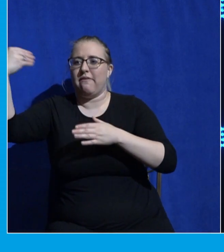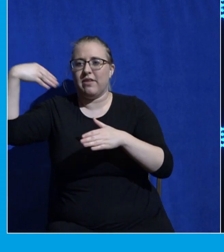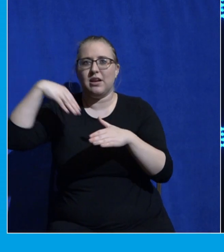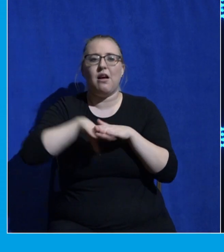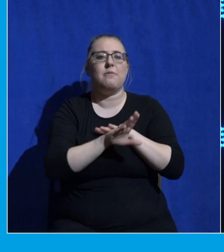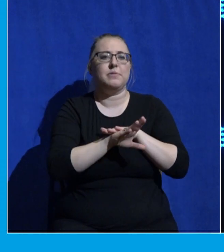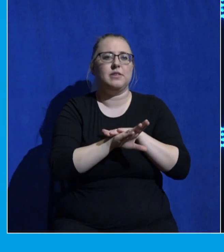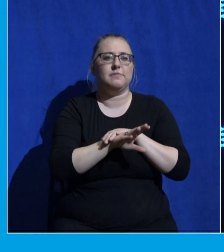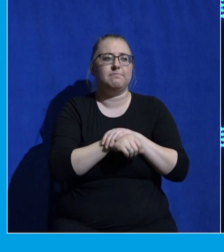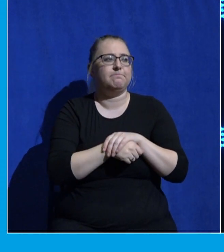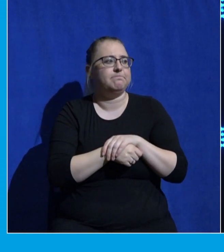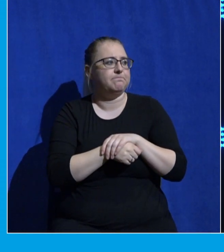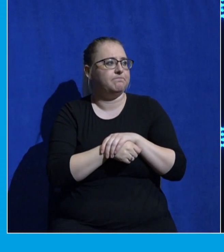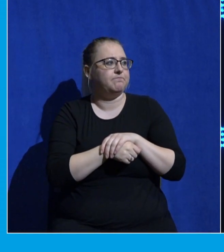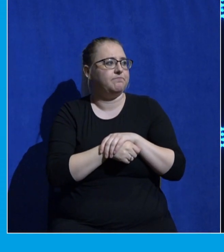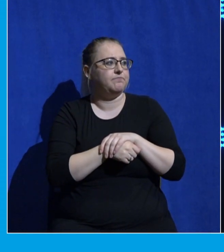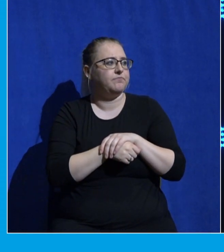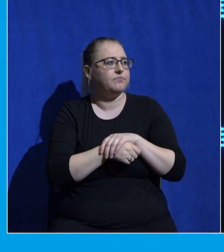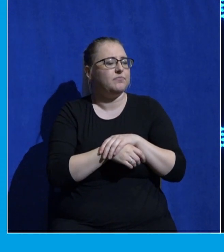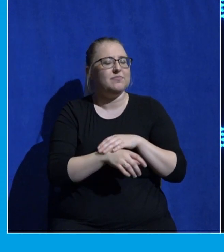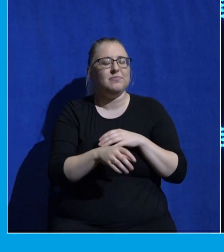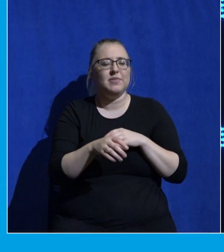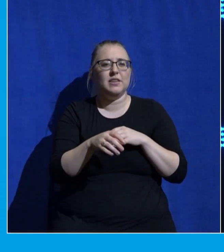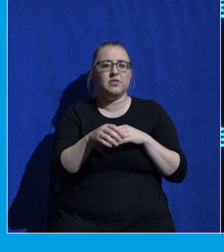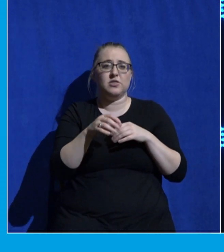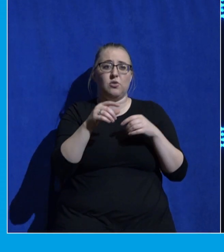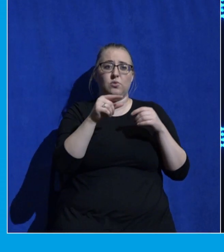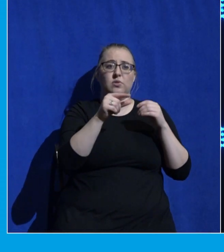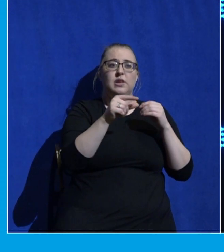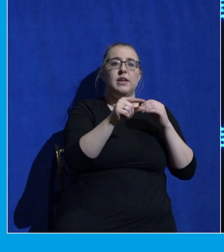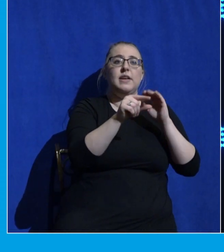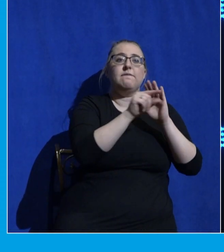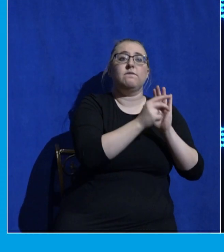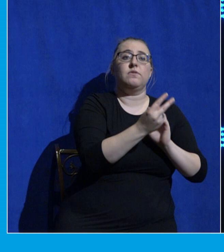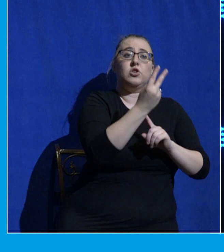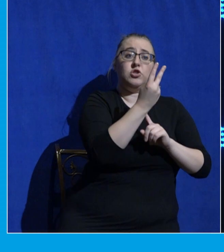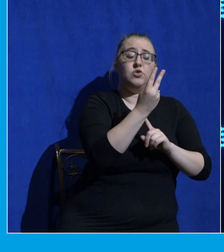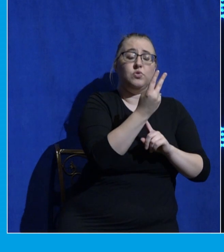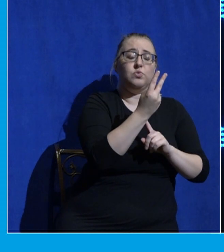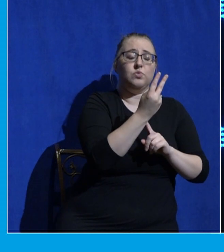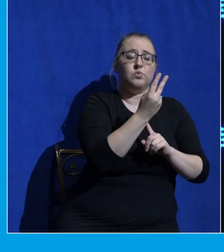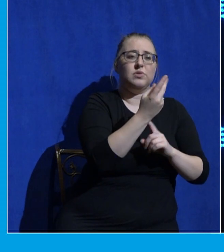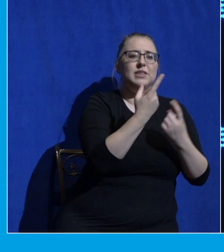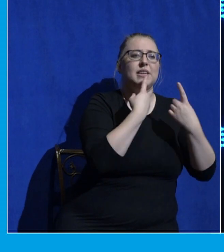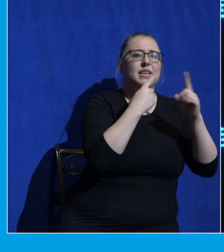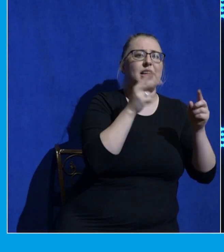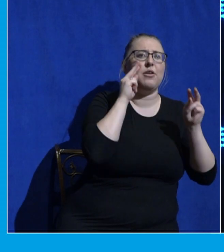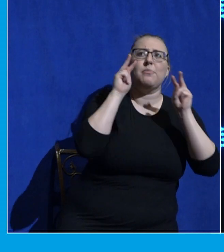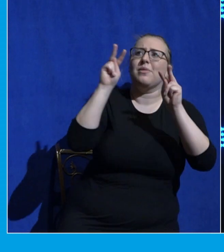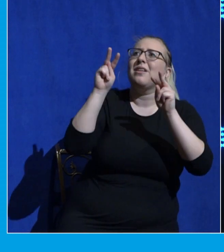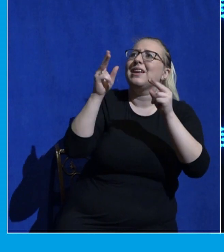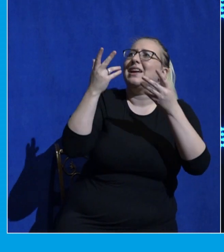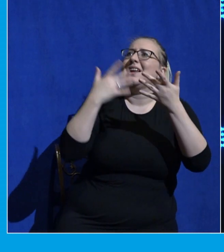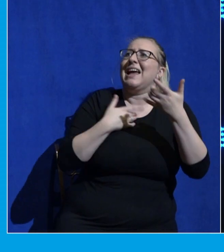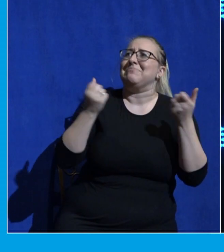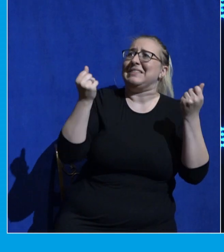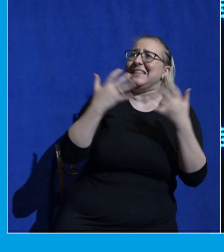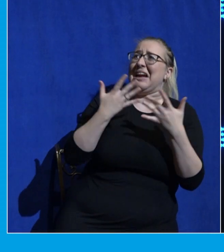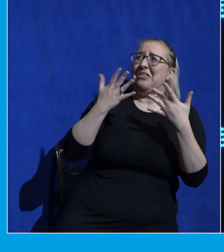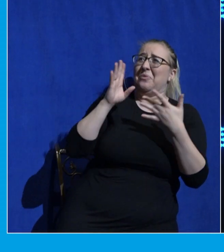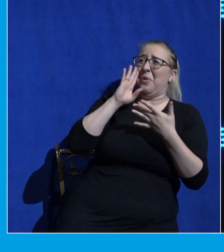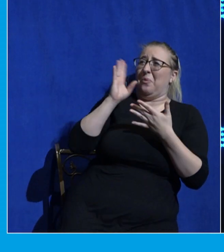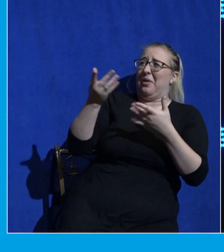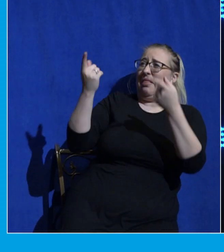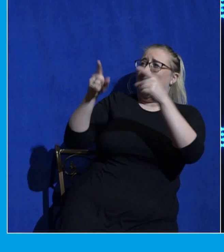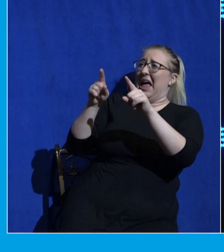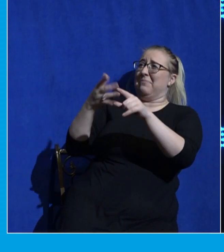I love what they're doing here. You see, verse 2, they're declaring, hey, I'm looking to these hills. I'm afraid of what's in them. But